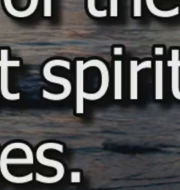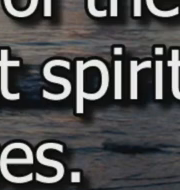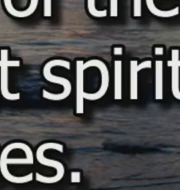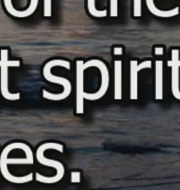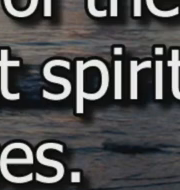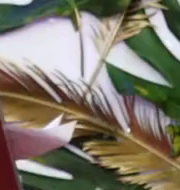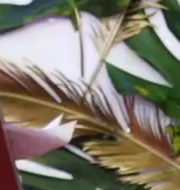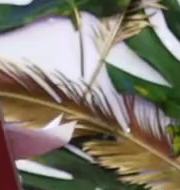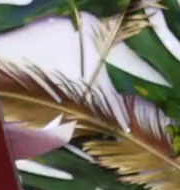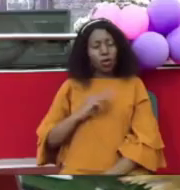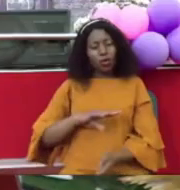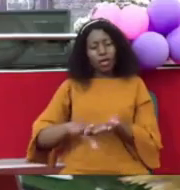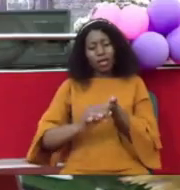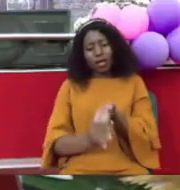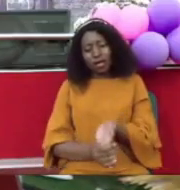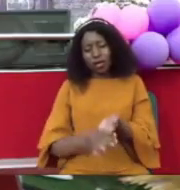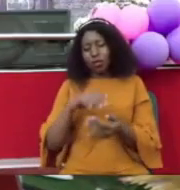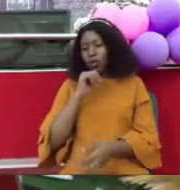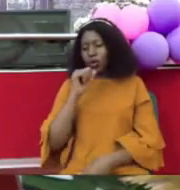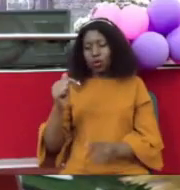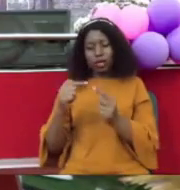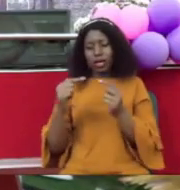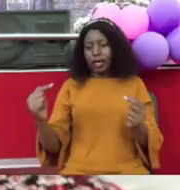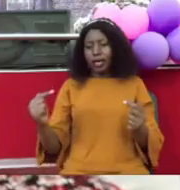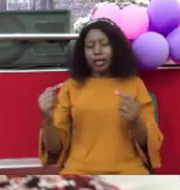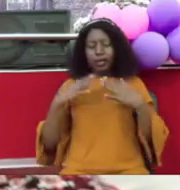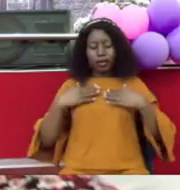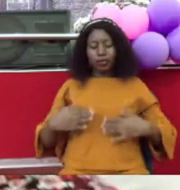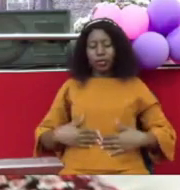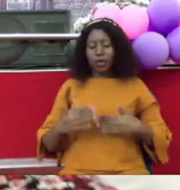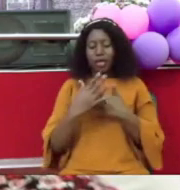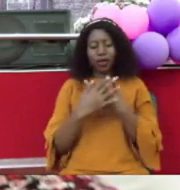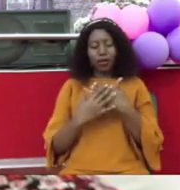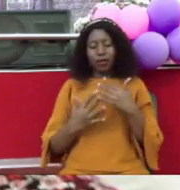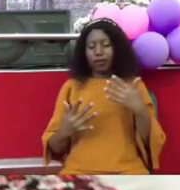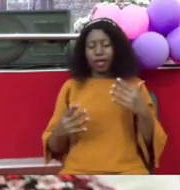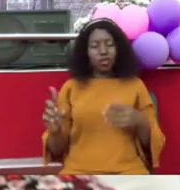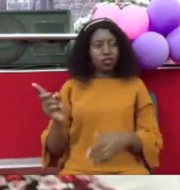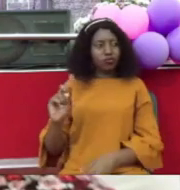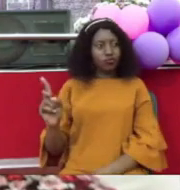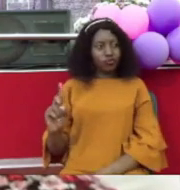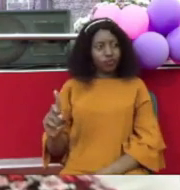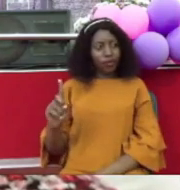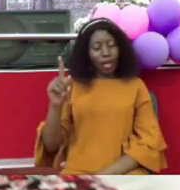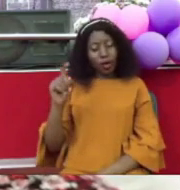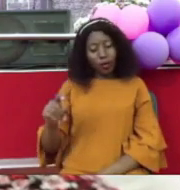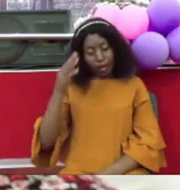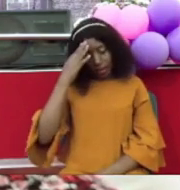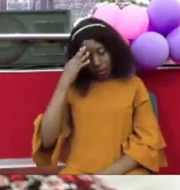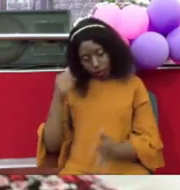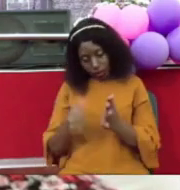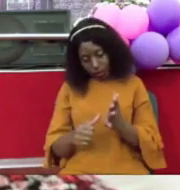wrestle not against flesh and blood. So identify the difficulties you are facing. Kwa hivyo ukaweza kutambua shida ambazo